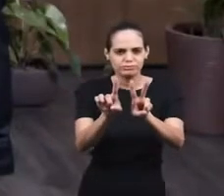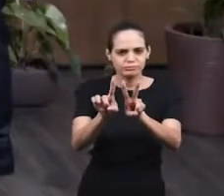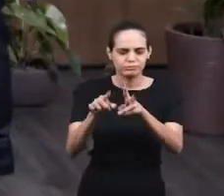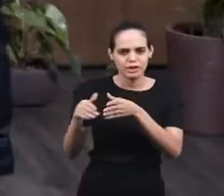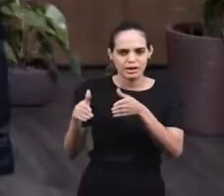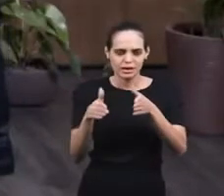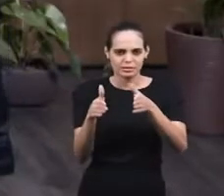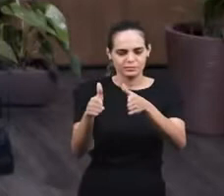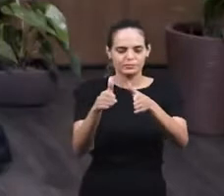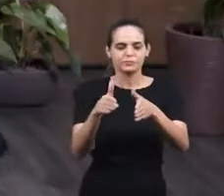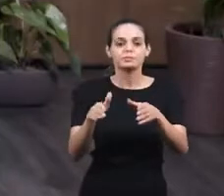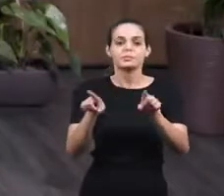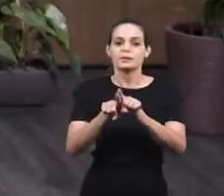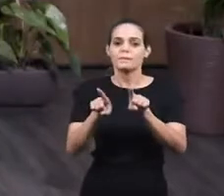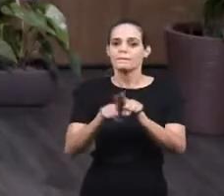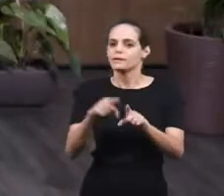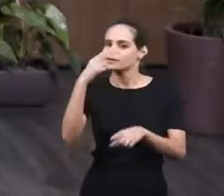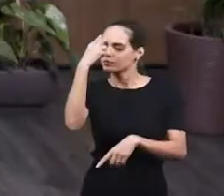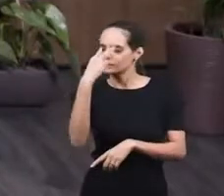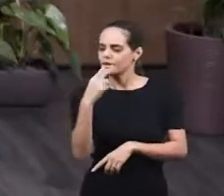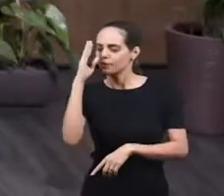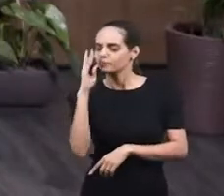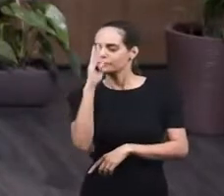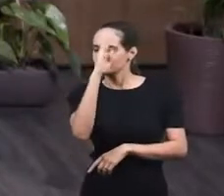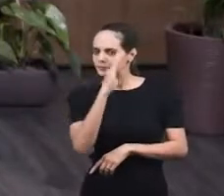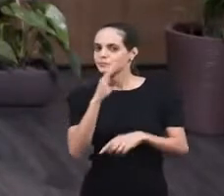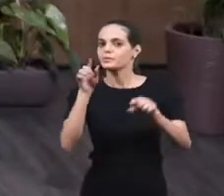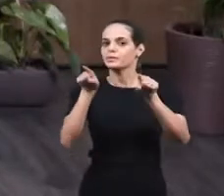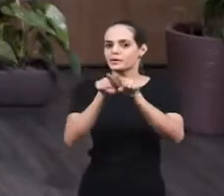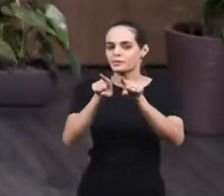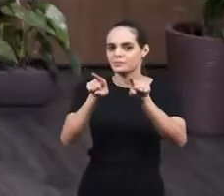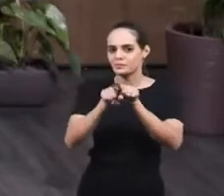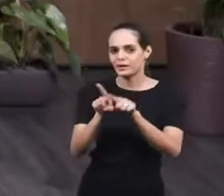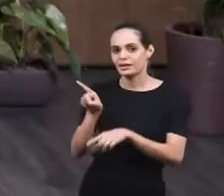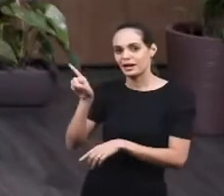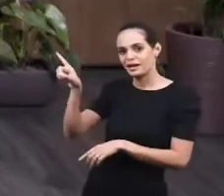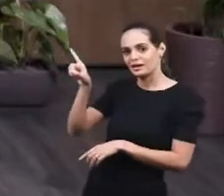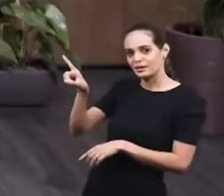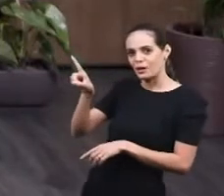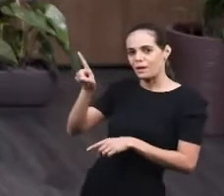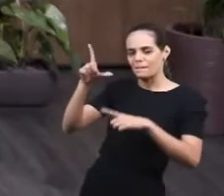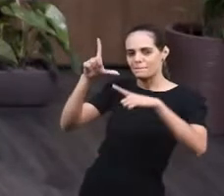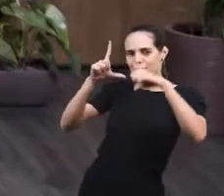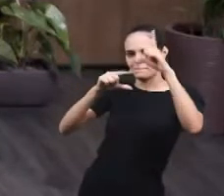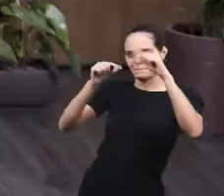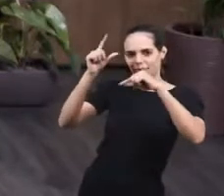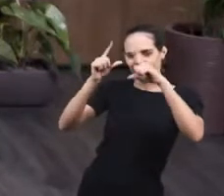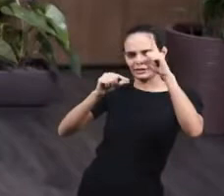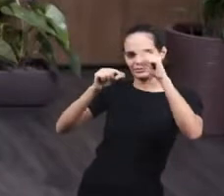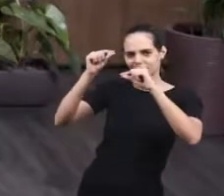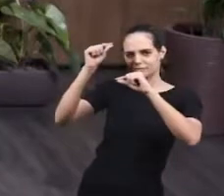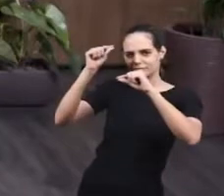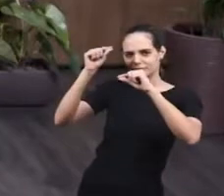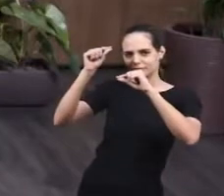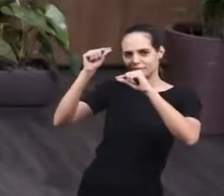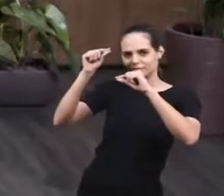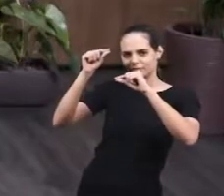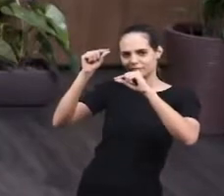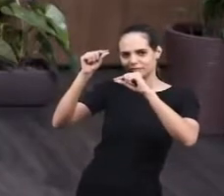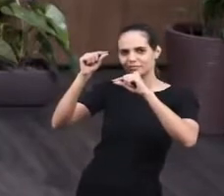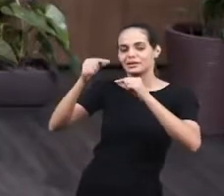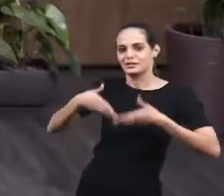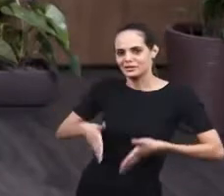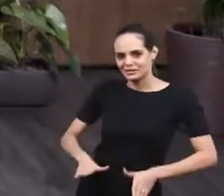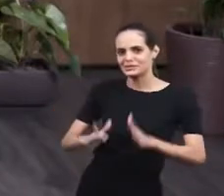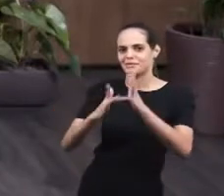to Emmaus. We see here Jericho. We see Bethlehem, where Jesus was born. Nazareth,